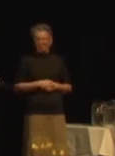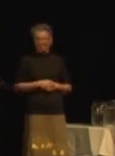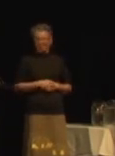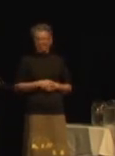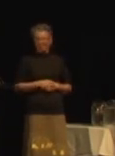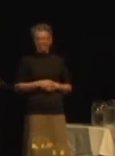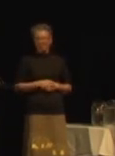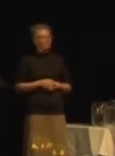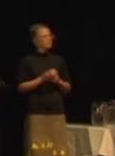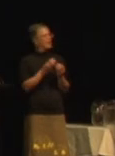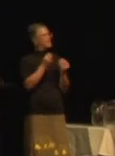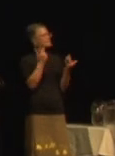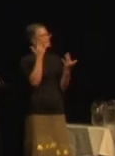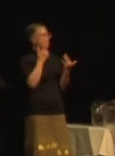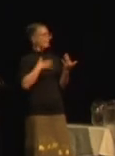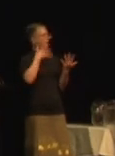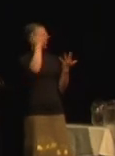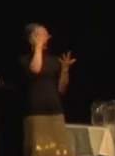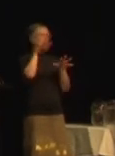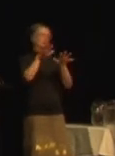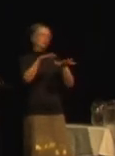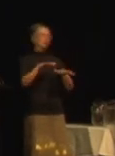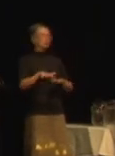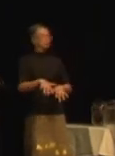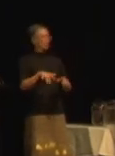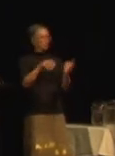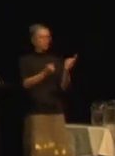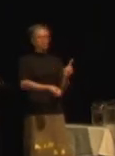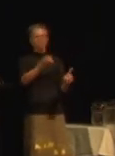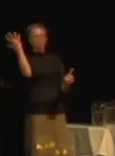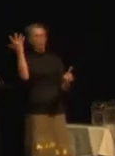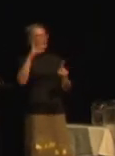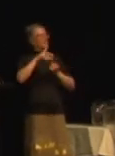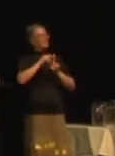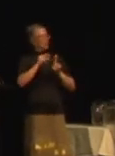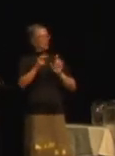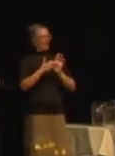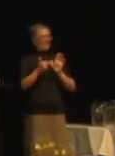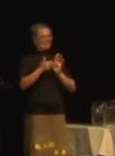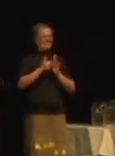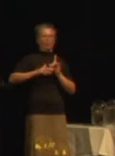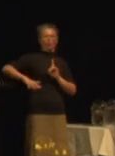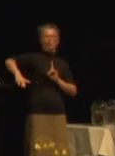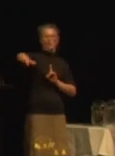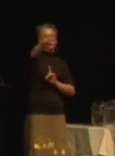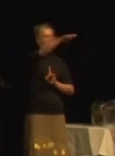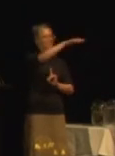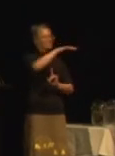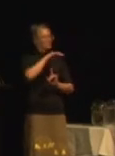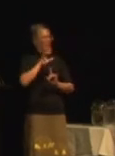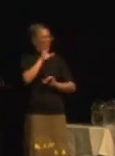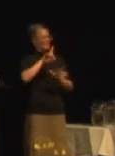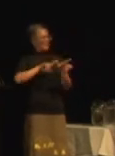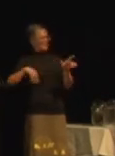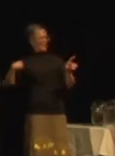These are some thoughts on the wider technology-driven context that DigitalNZ sits within, and which has evolved and changed over the 10 years